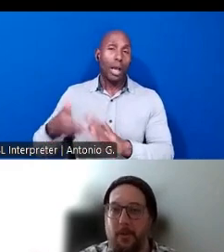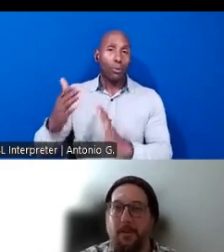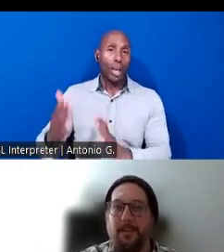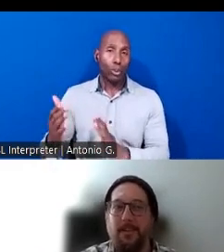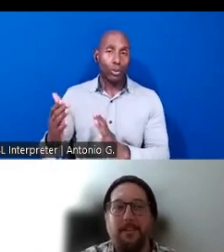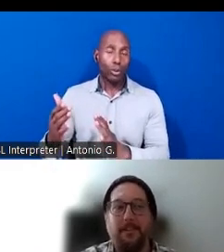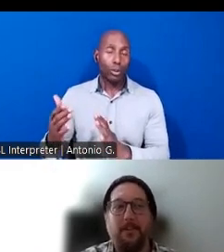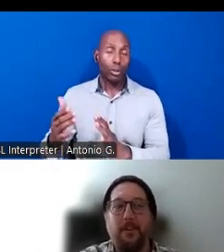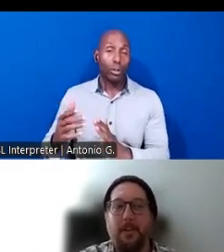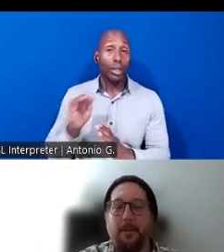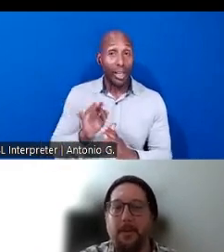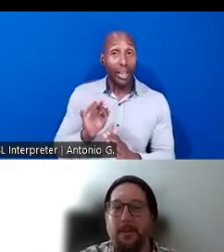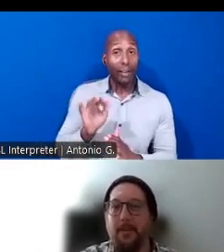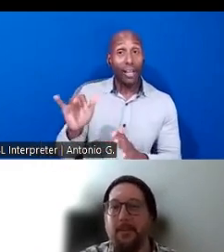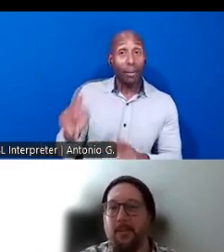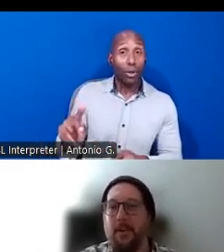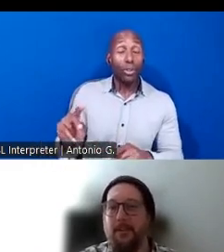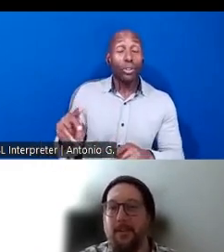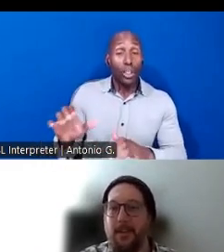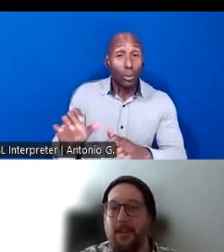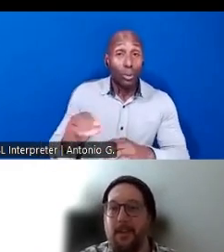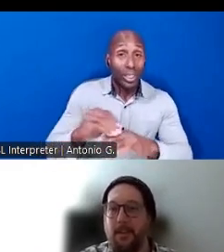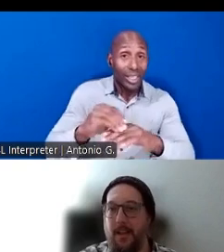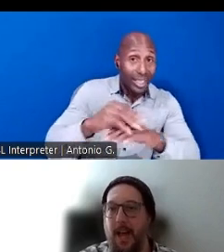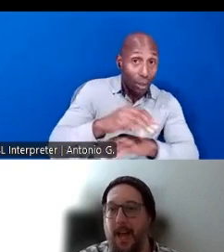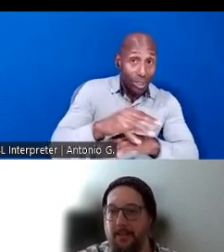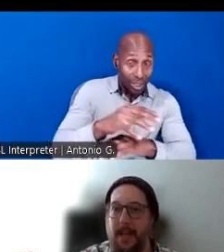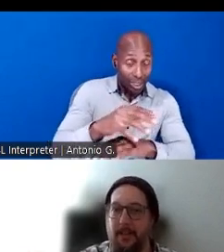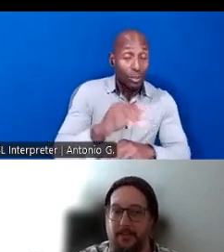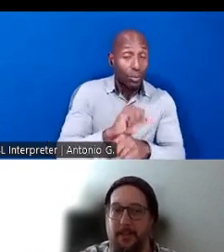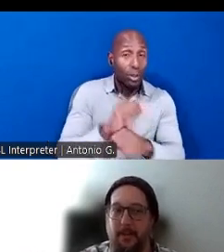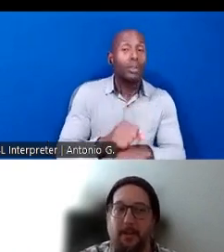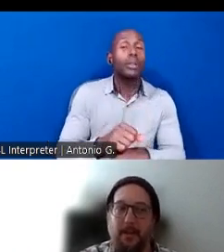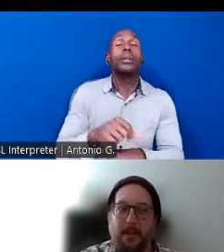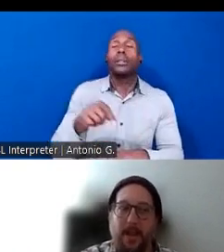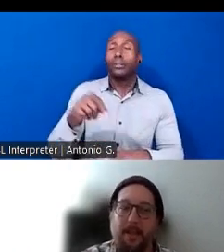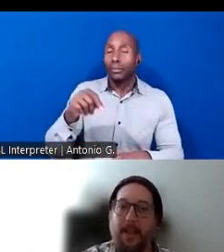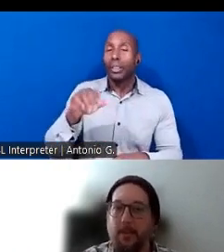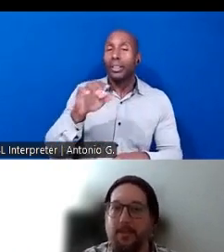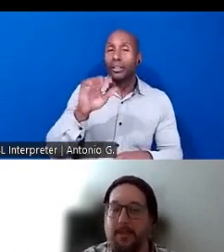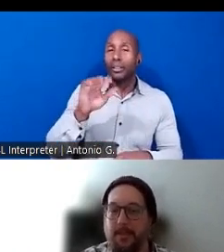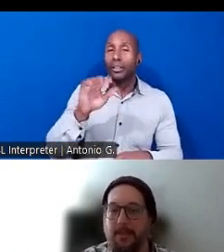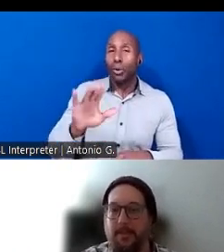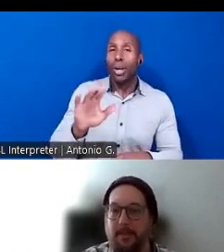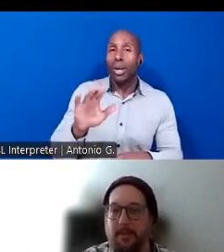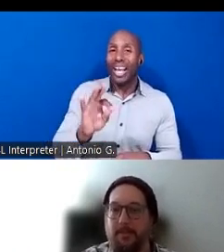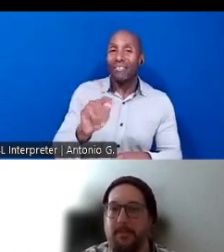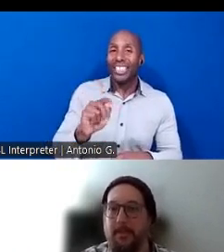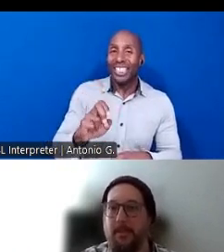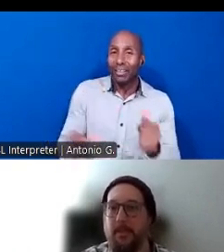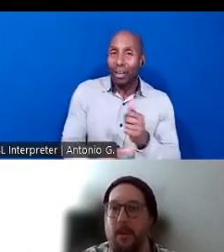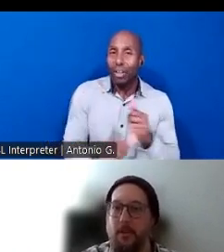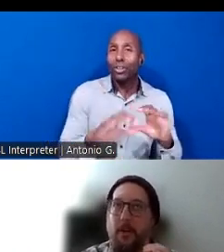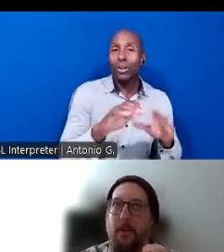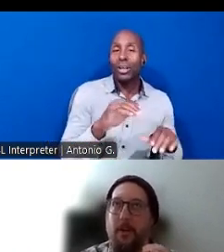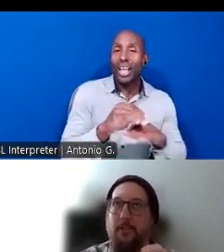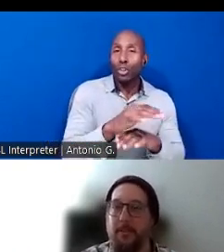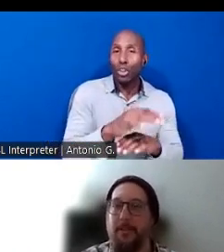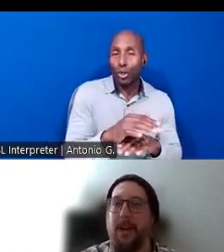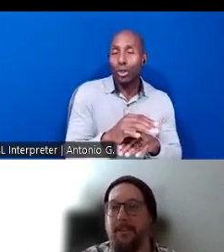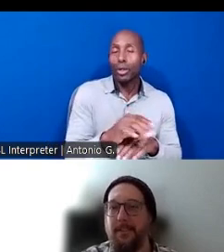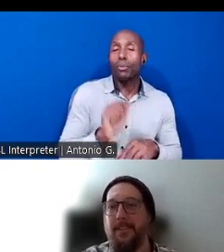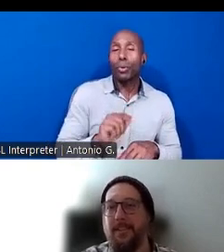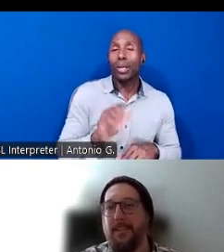counselor work, you're going to be putting them under your FTE as counselor at that 0.67, even though their